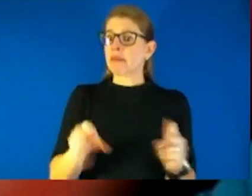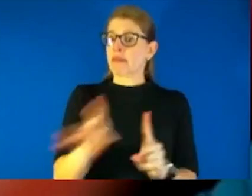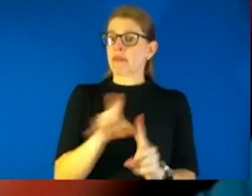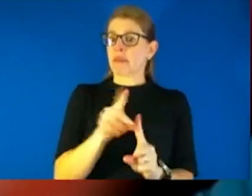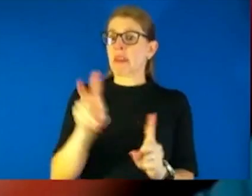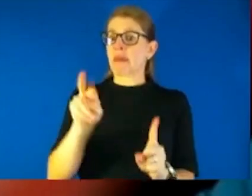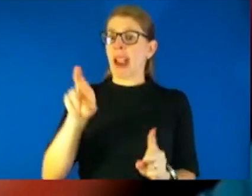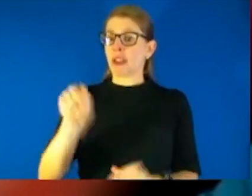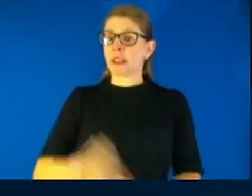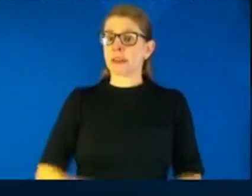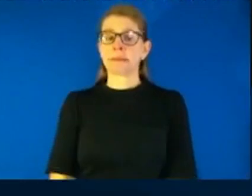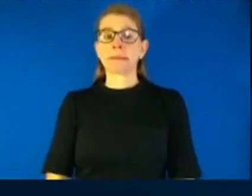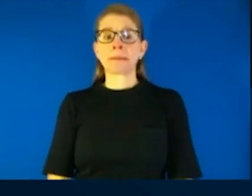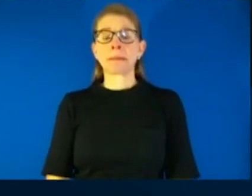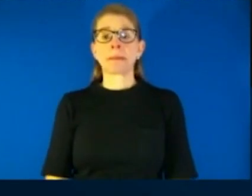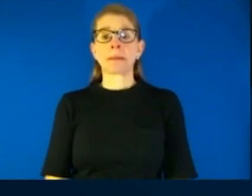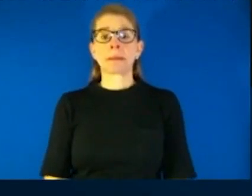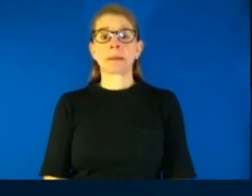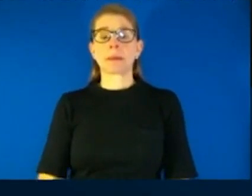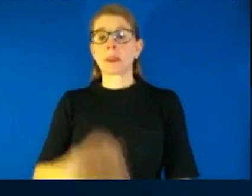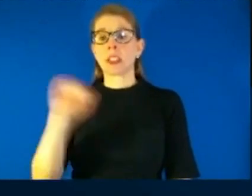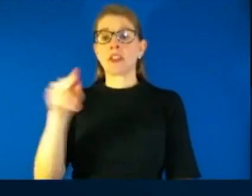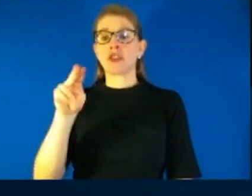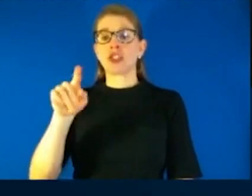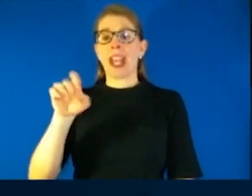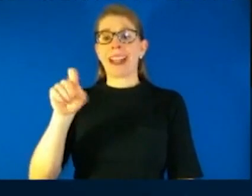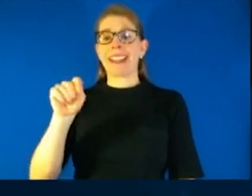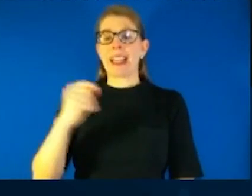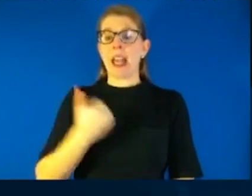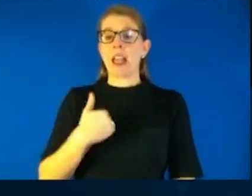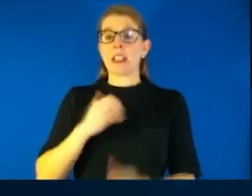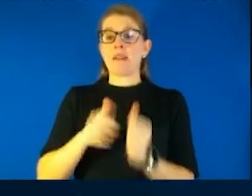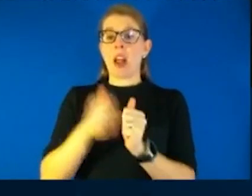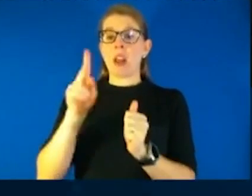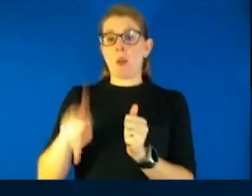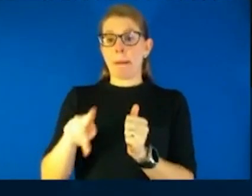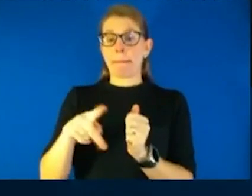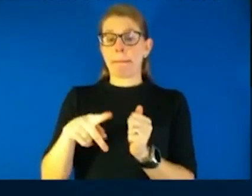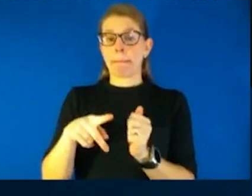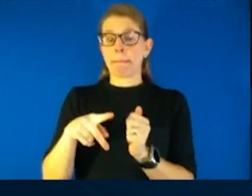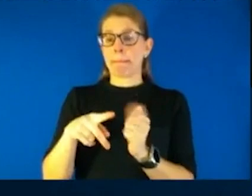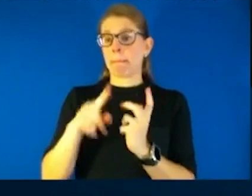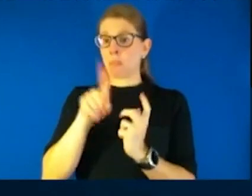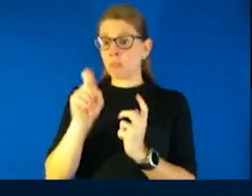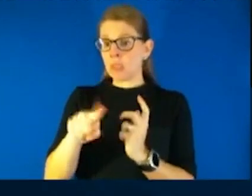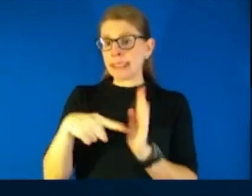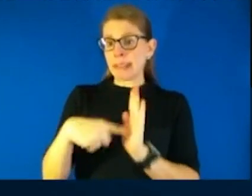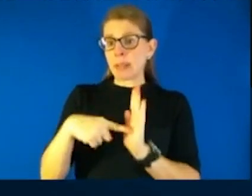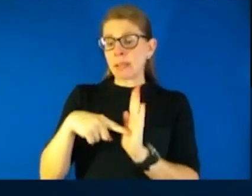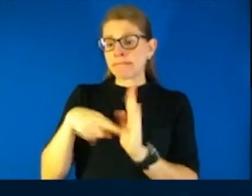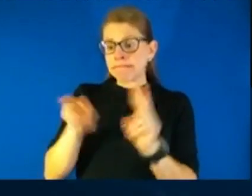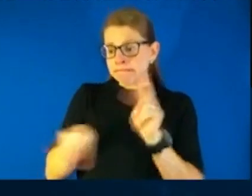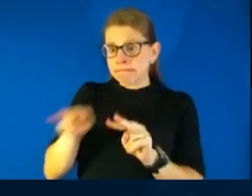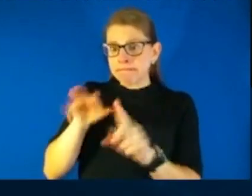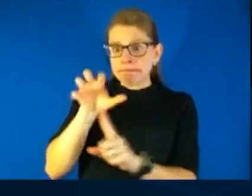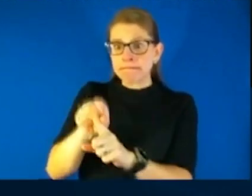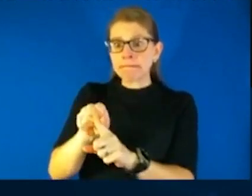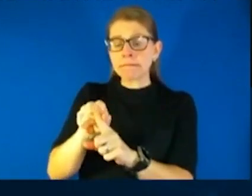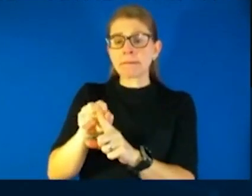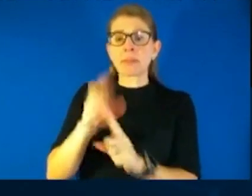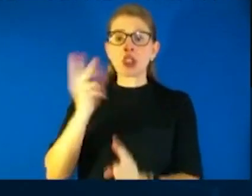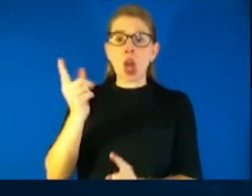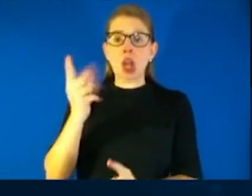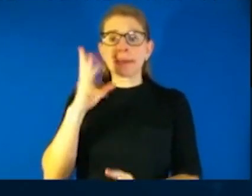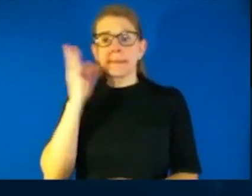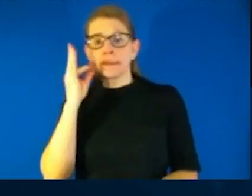virus. So then Janet has a follow-up. What symptoms do we look for in our dogs and cats? Do we know that? And if you think